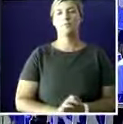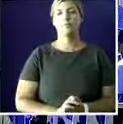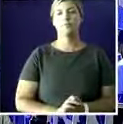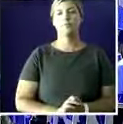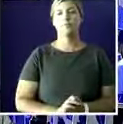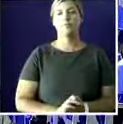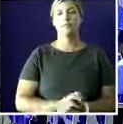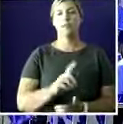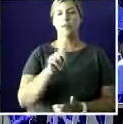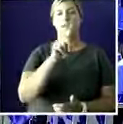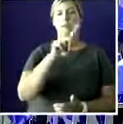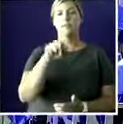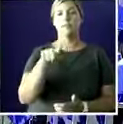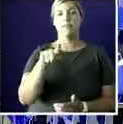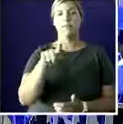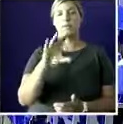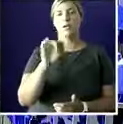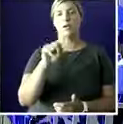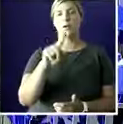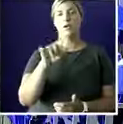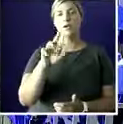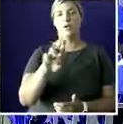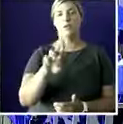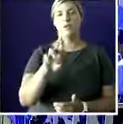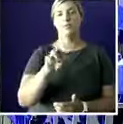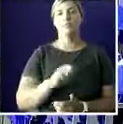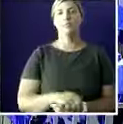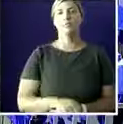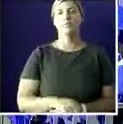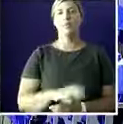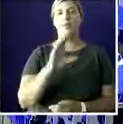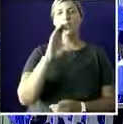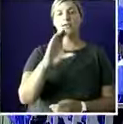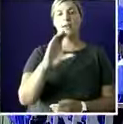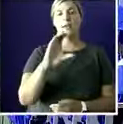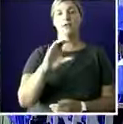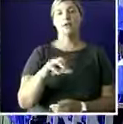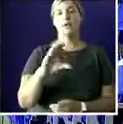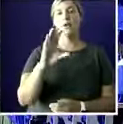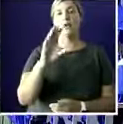Zachary Cade Carter. Caden Jean Hooks.